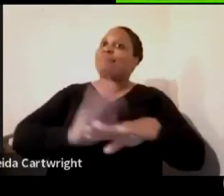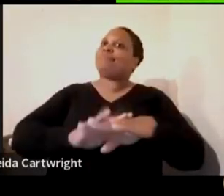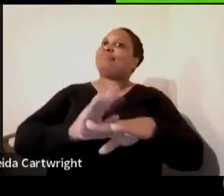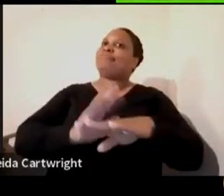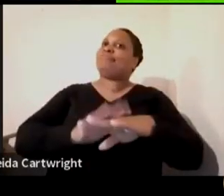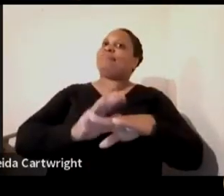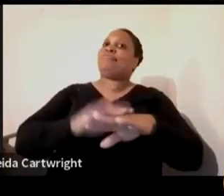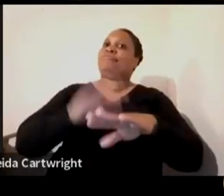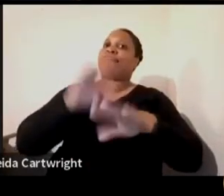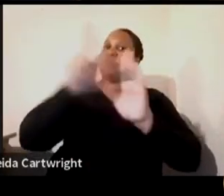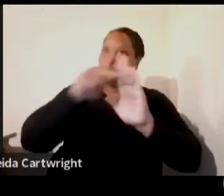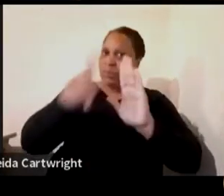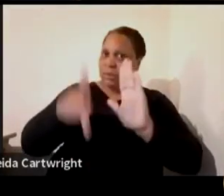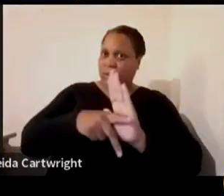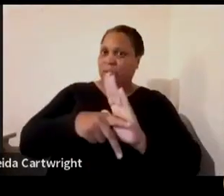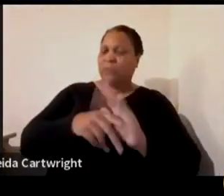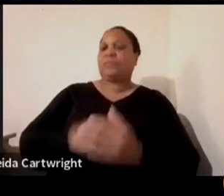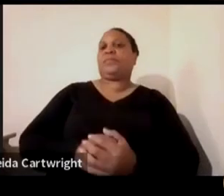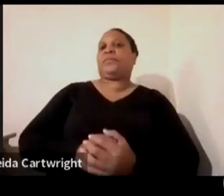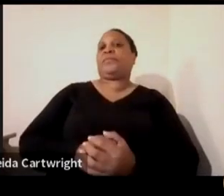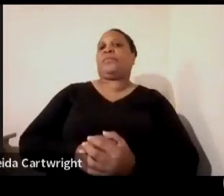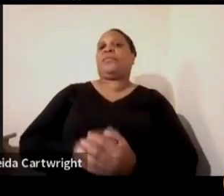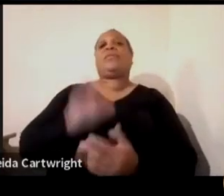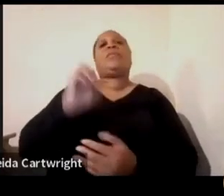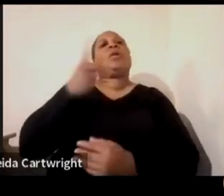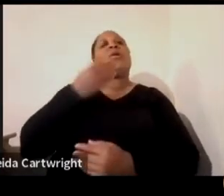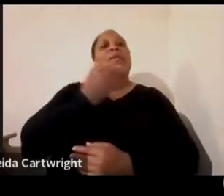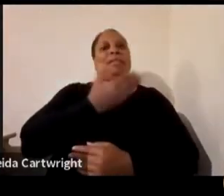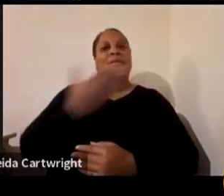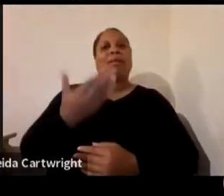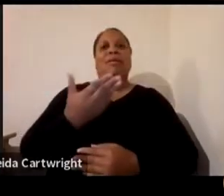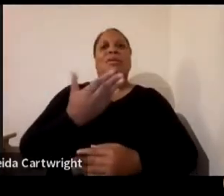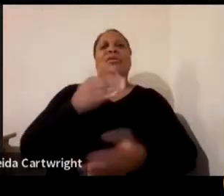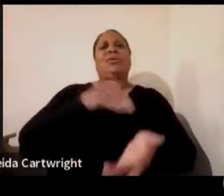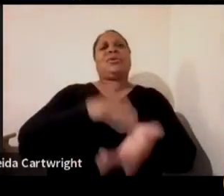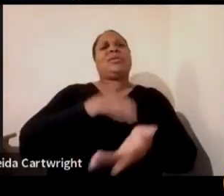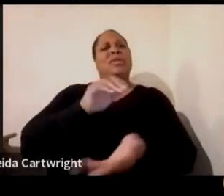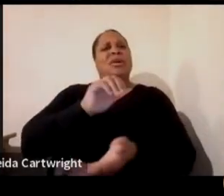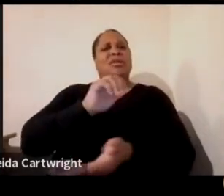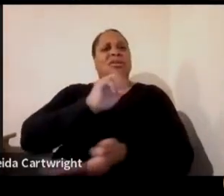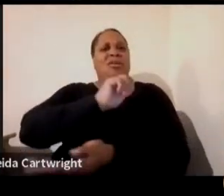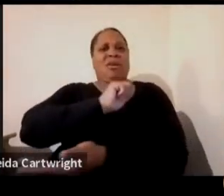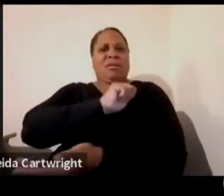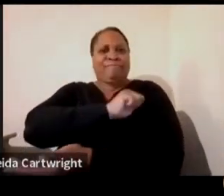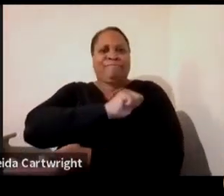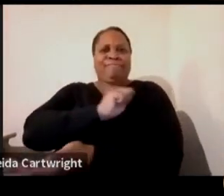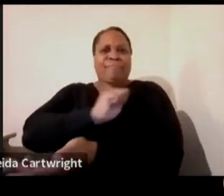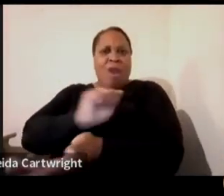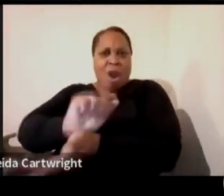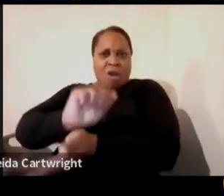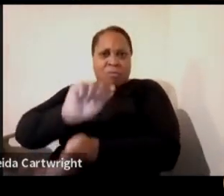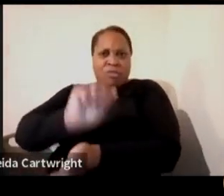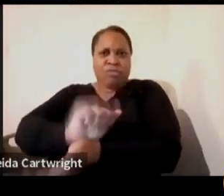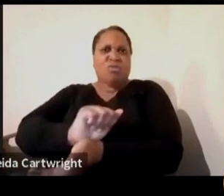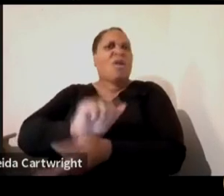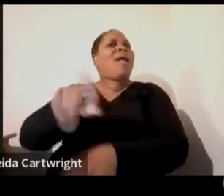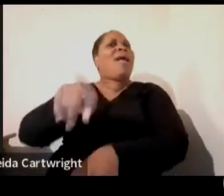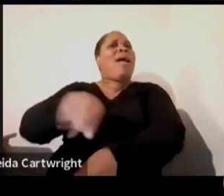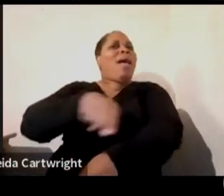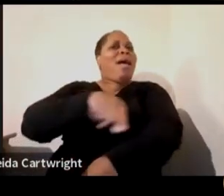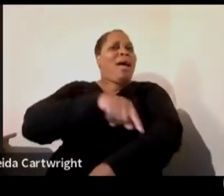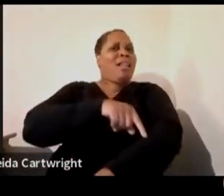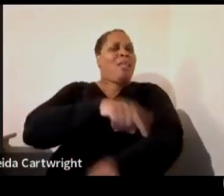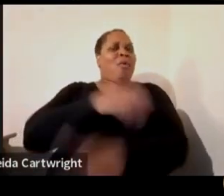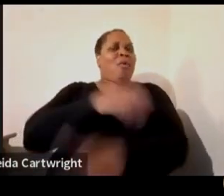taking. Okay, thank you. Dr. Armstrong, I think this one is coming back to you. How long is a